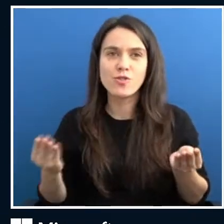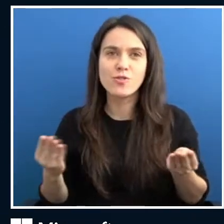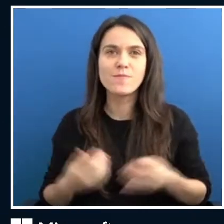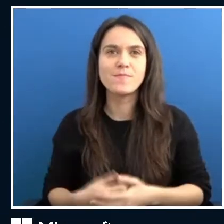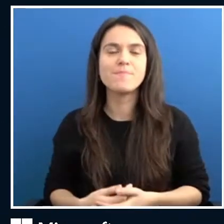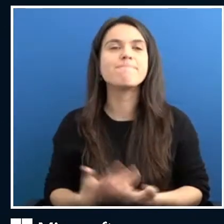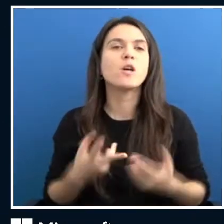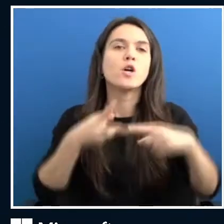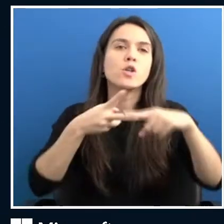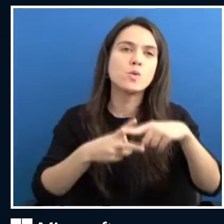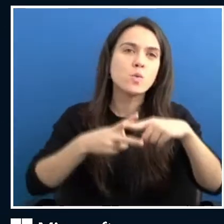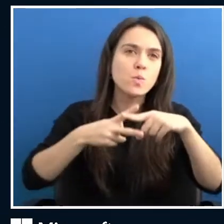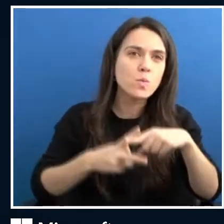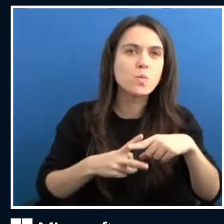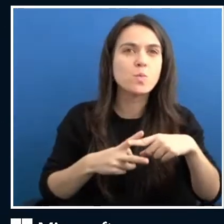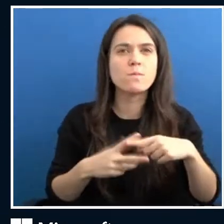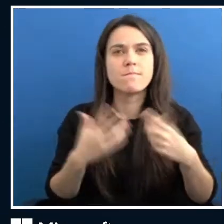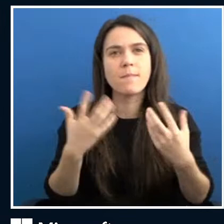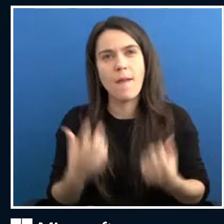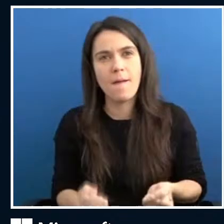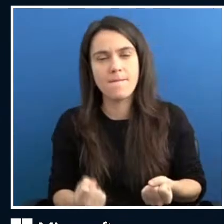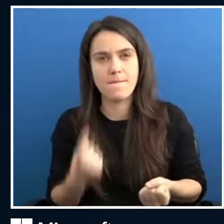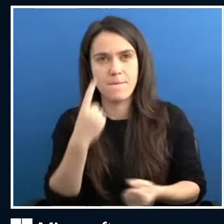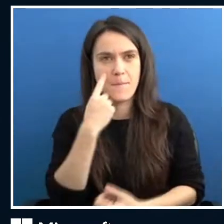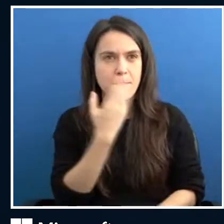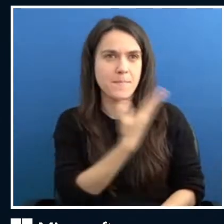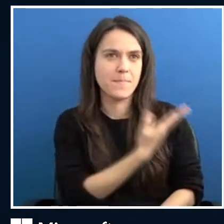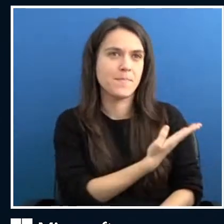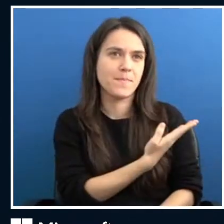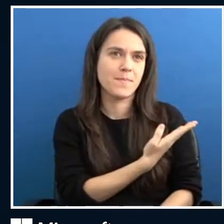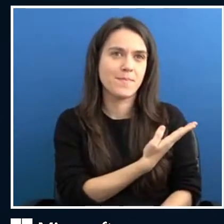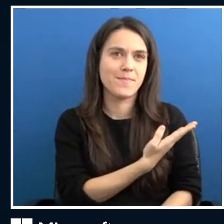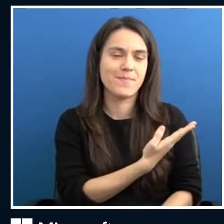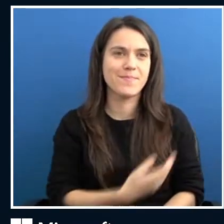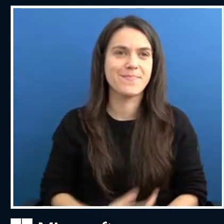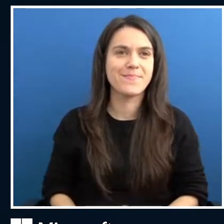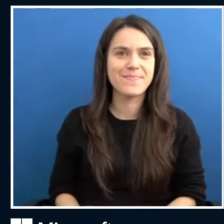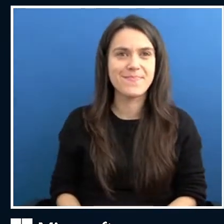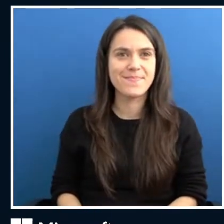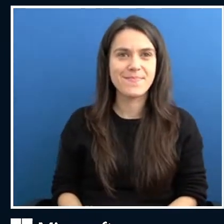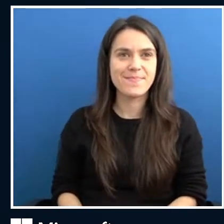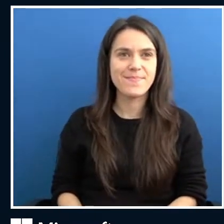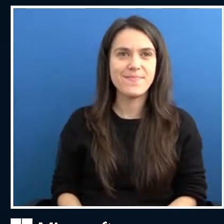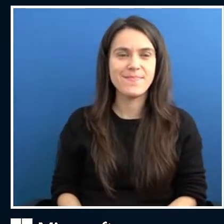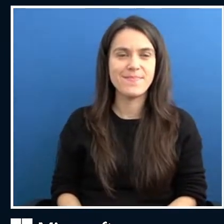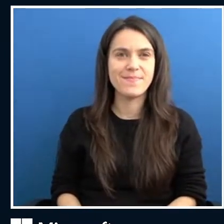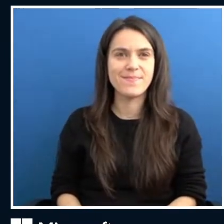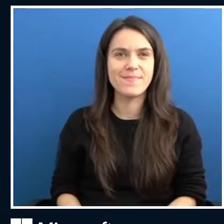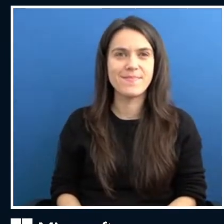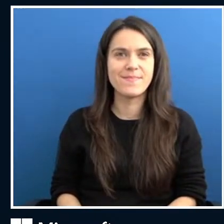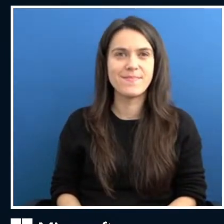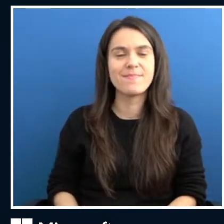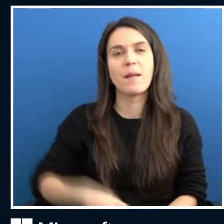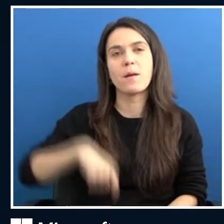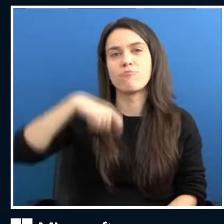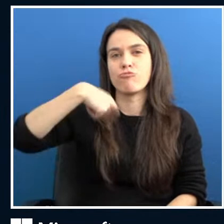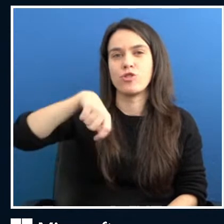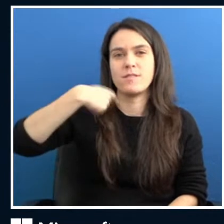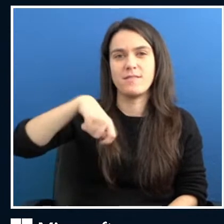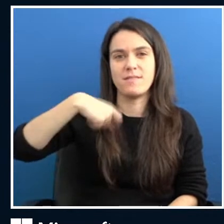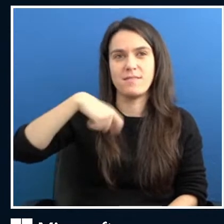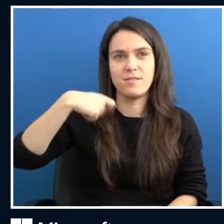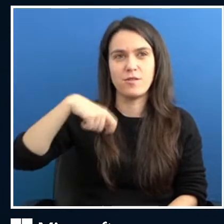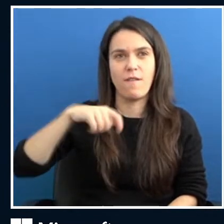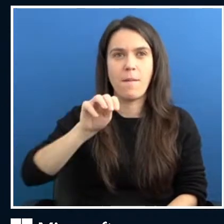The Promise and the Peril of the Digital Age. It was co-authored by the president of Microsoft, Brad Smith, and Carol